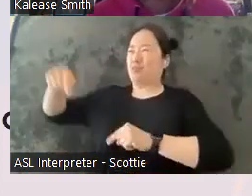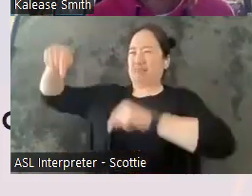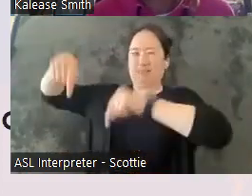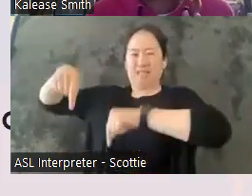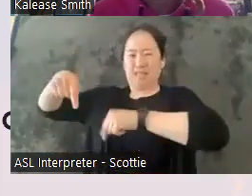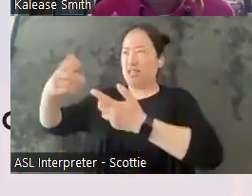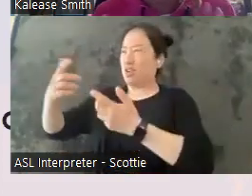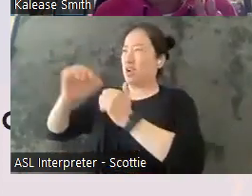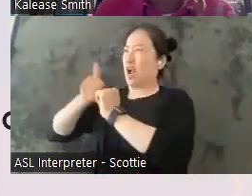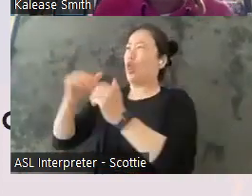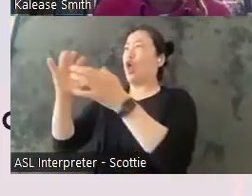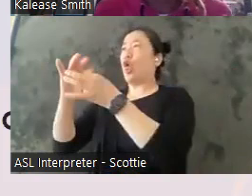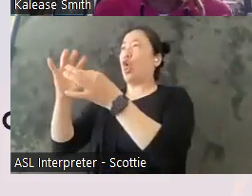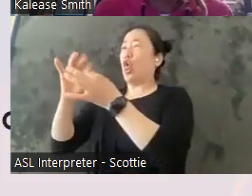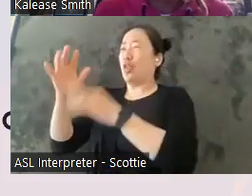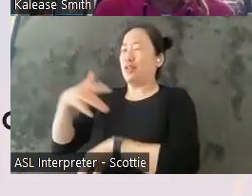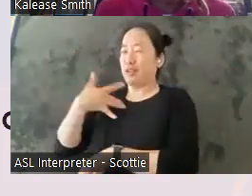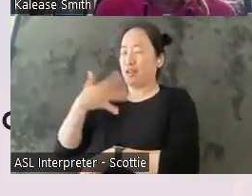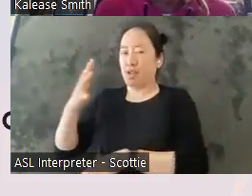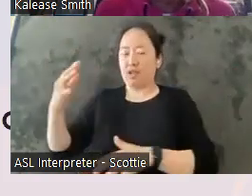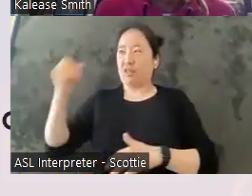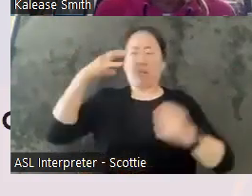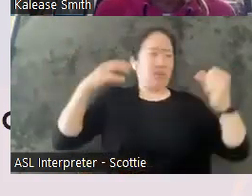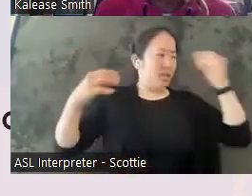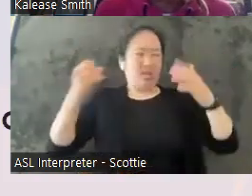the hardest place to kind of